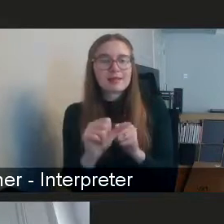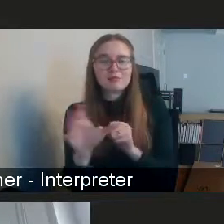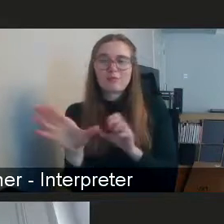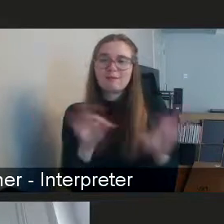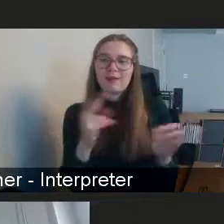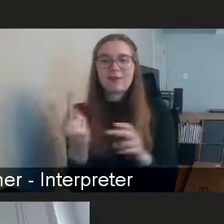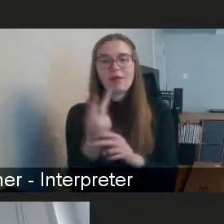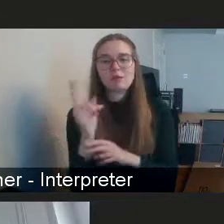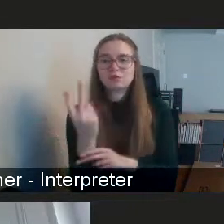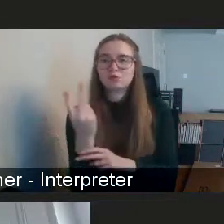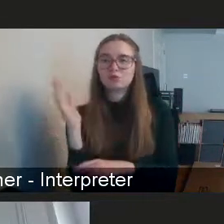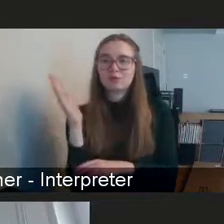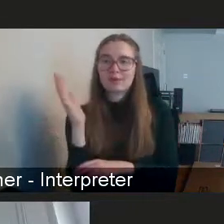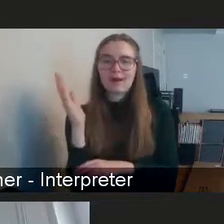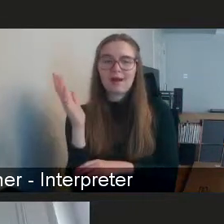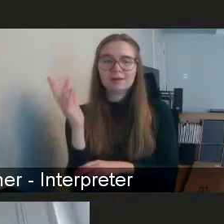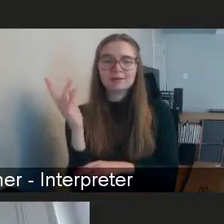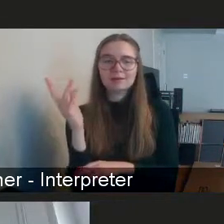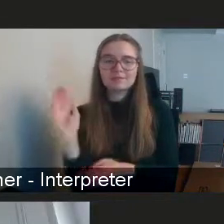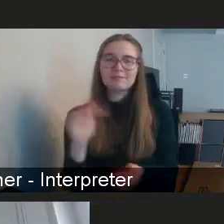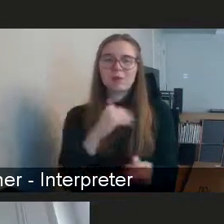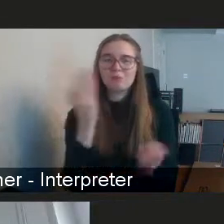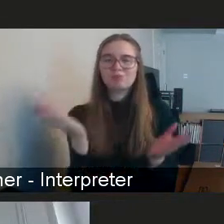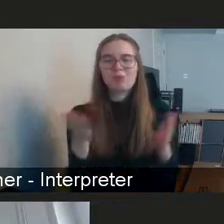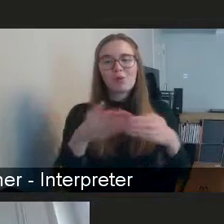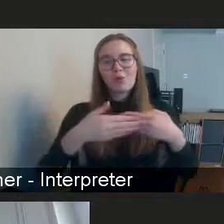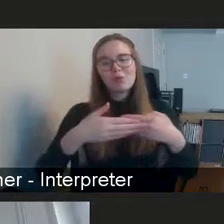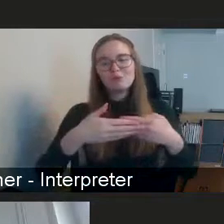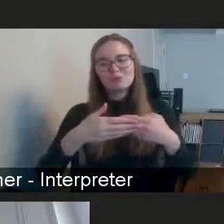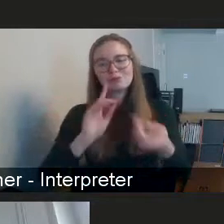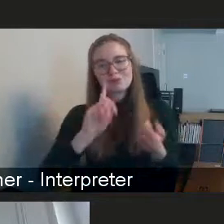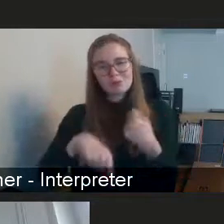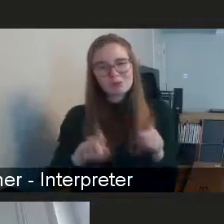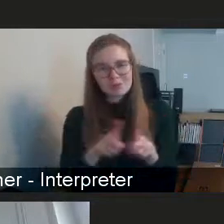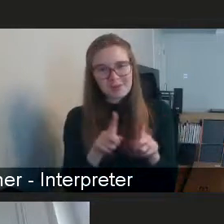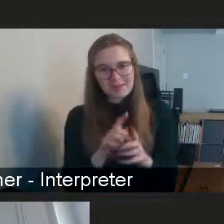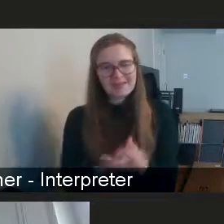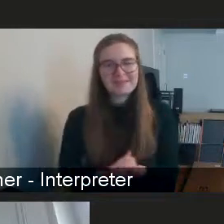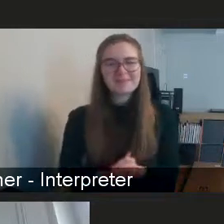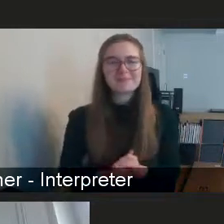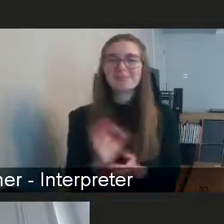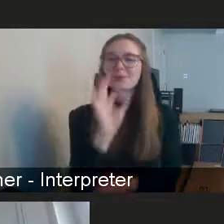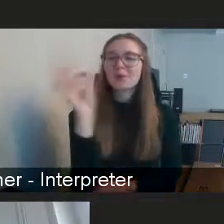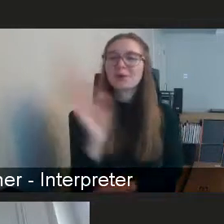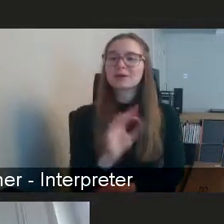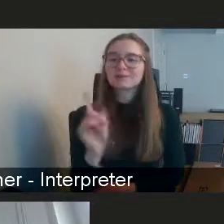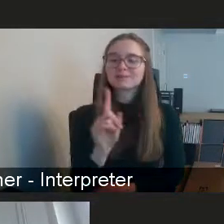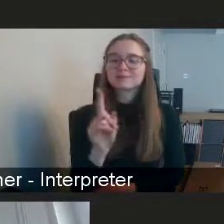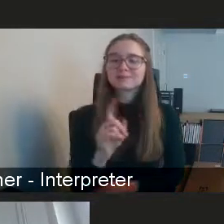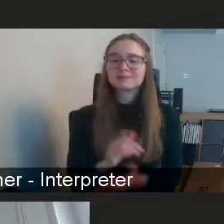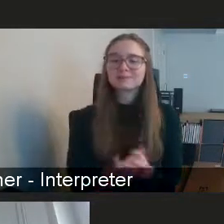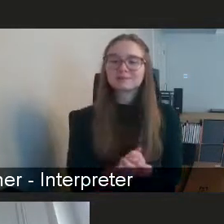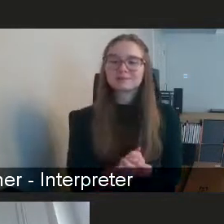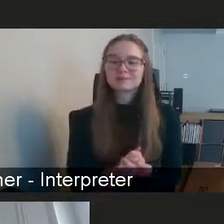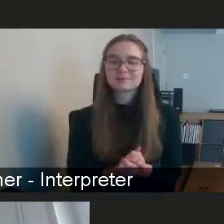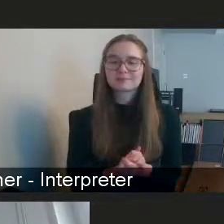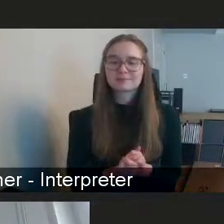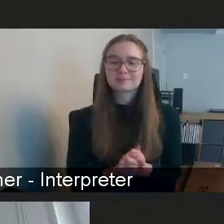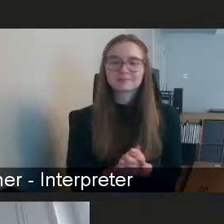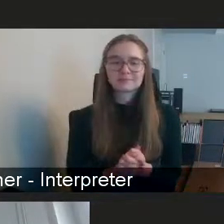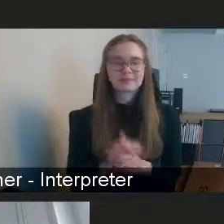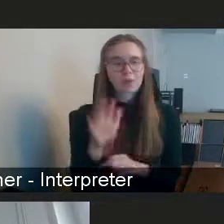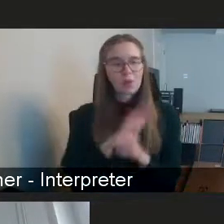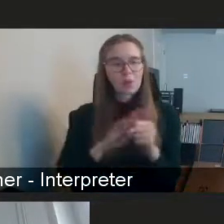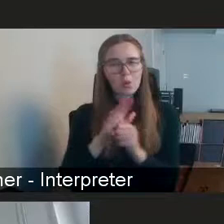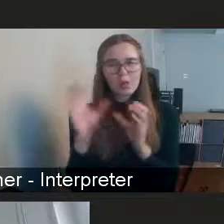to give a closing response as well. So the question we have from Duncan is around local authorities. Are they